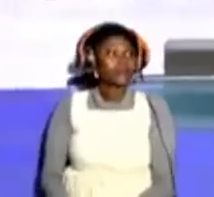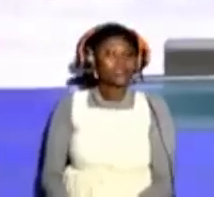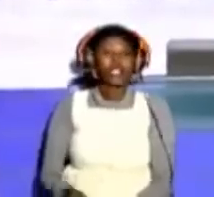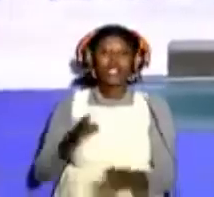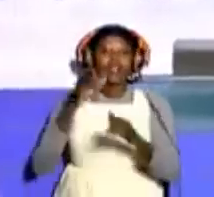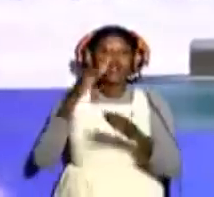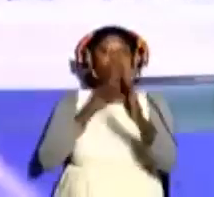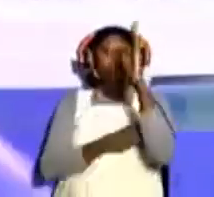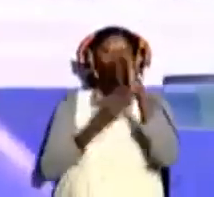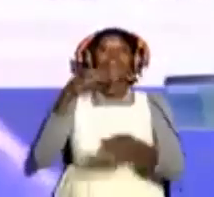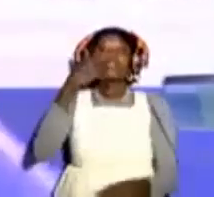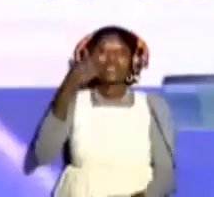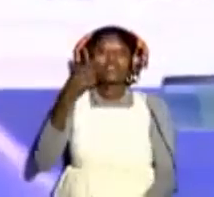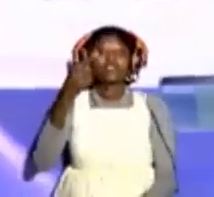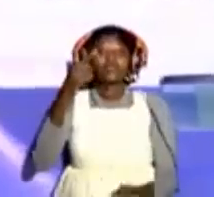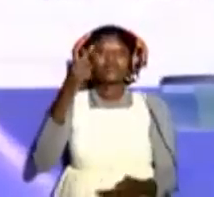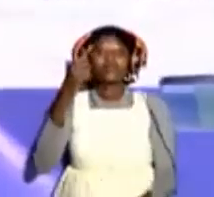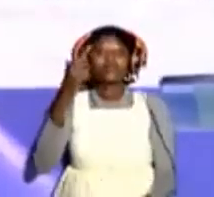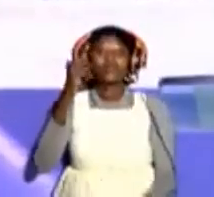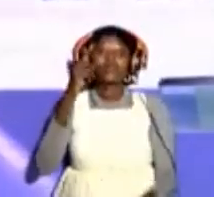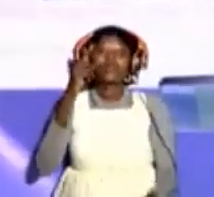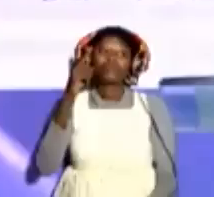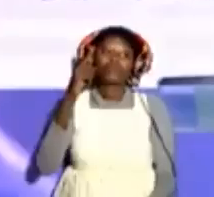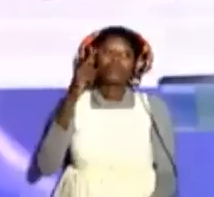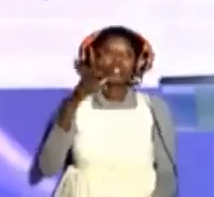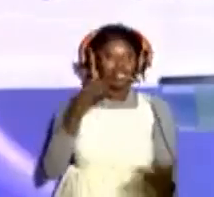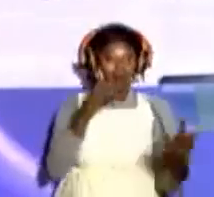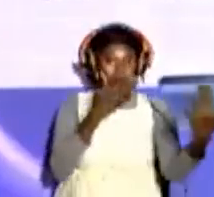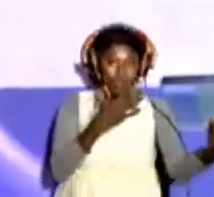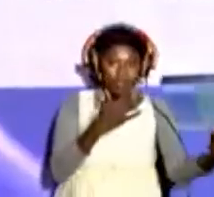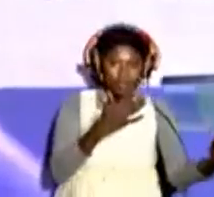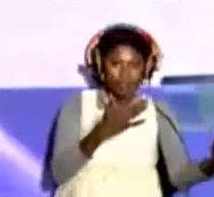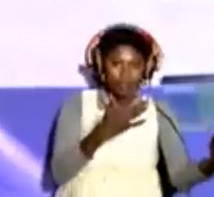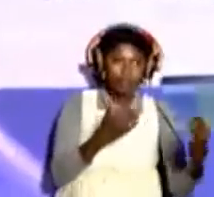He said, thus says the Lord. So they were waiting.